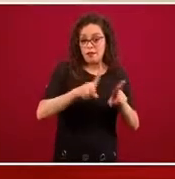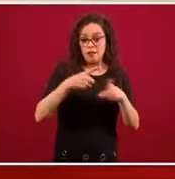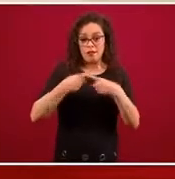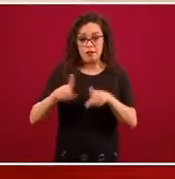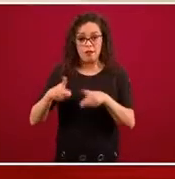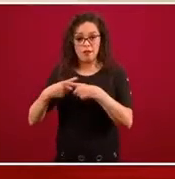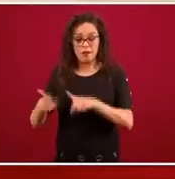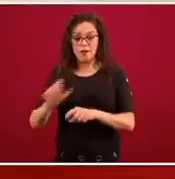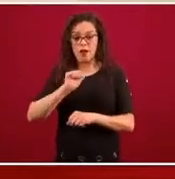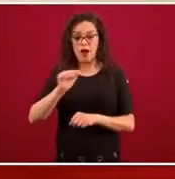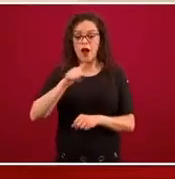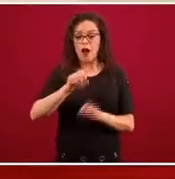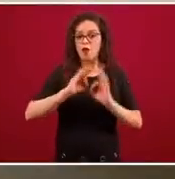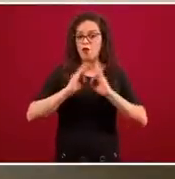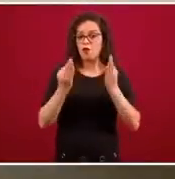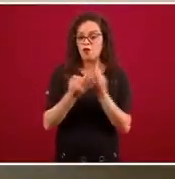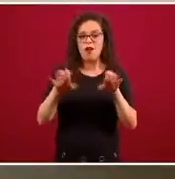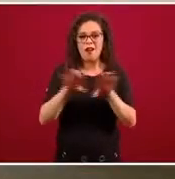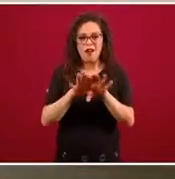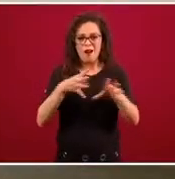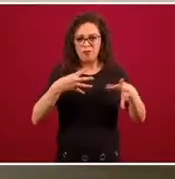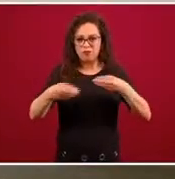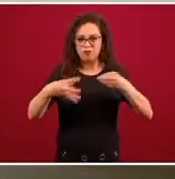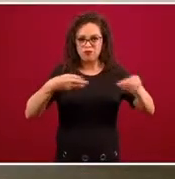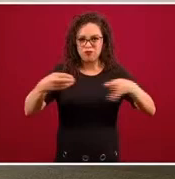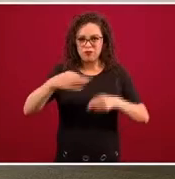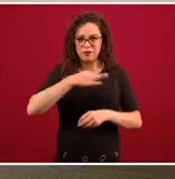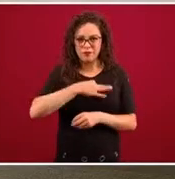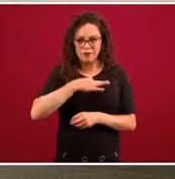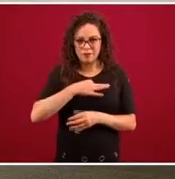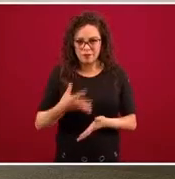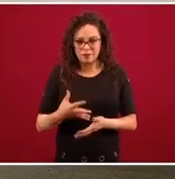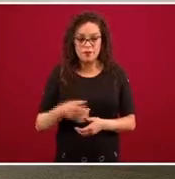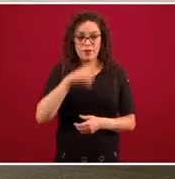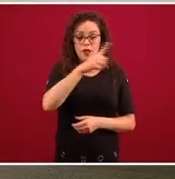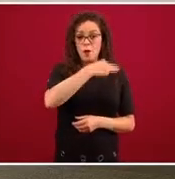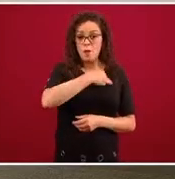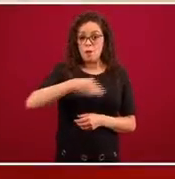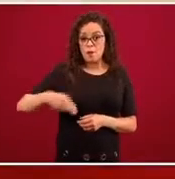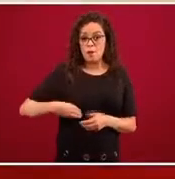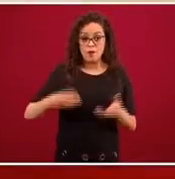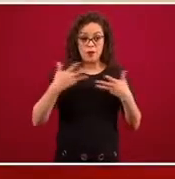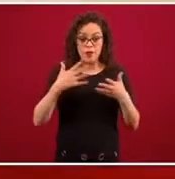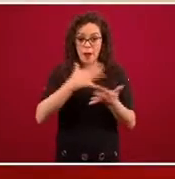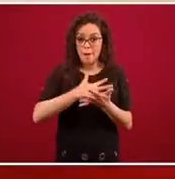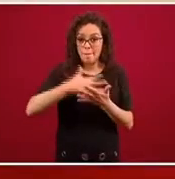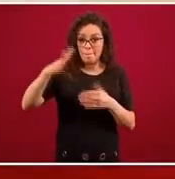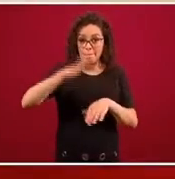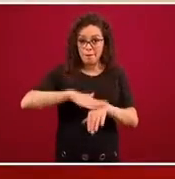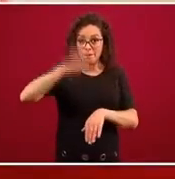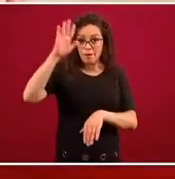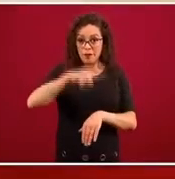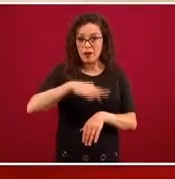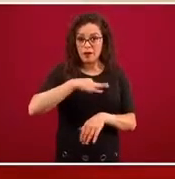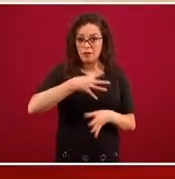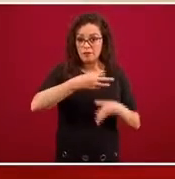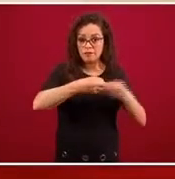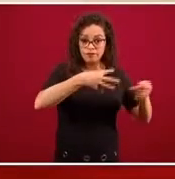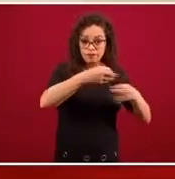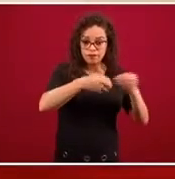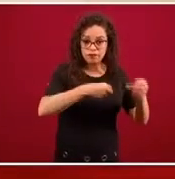because this is very important. We don't want people from a municipality that has